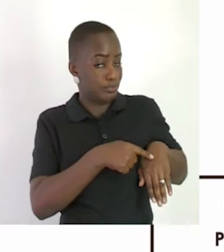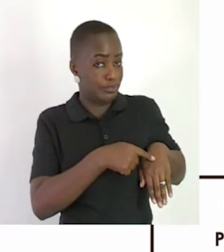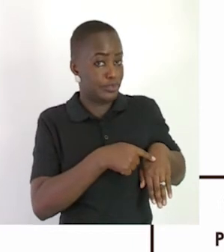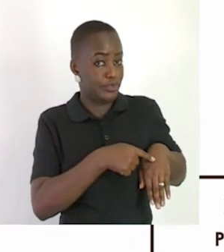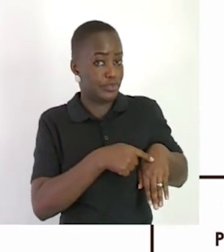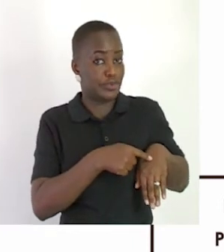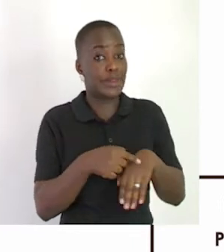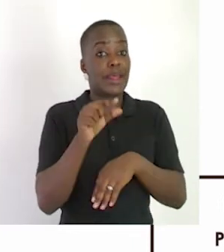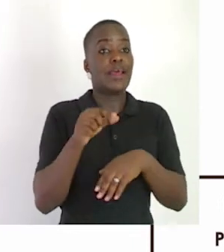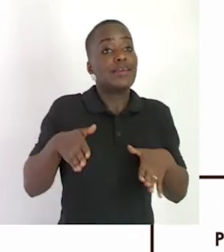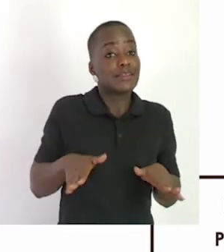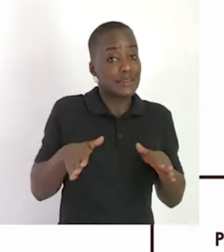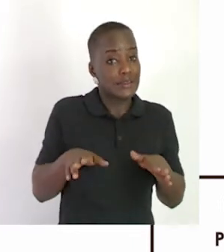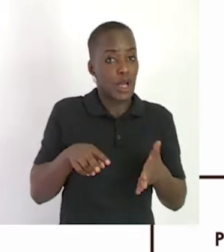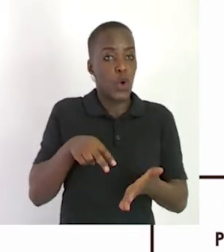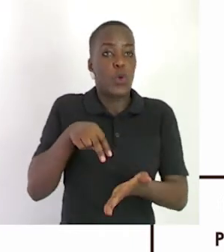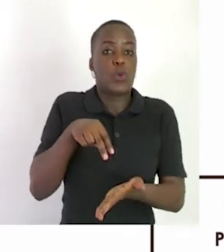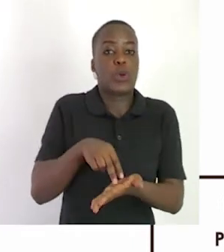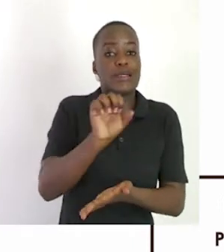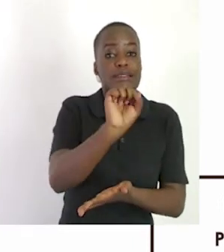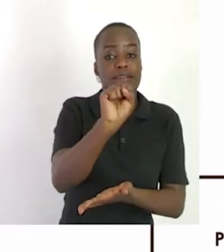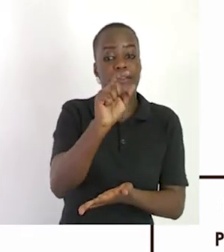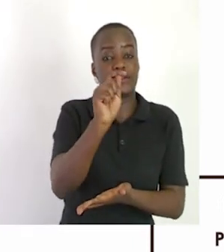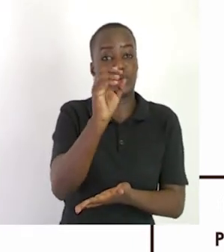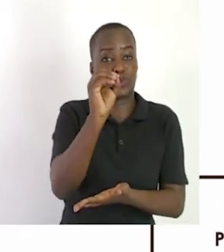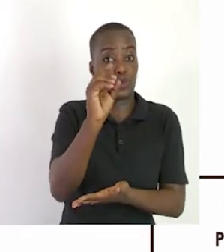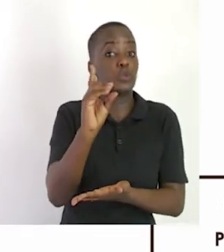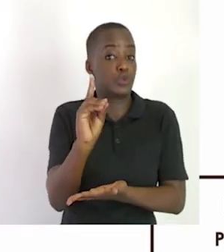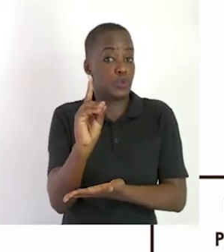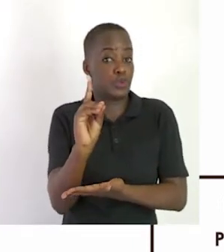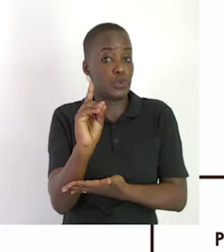yesterday, the little girl stood in the door.